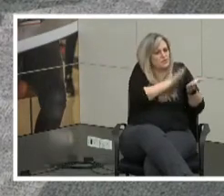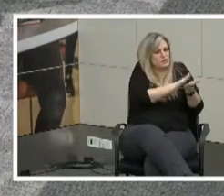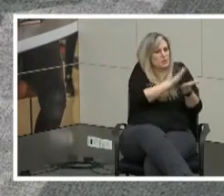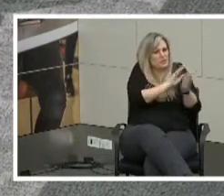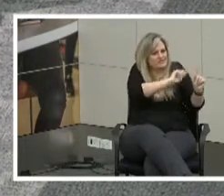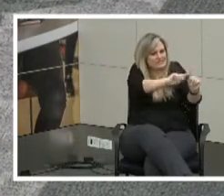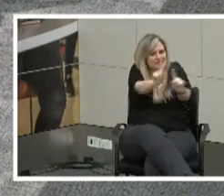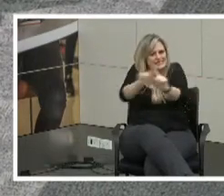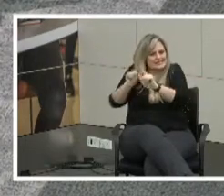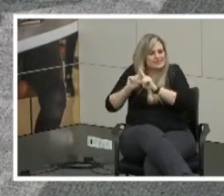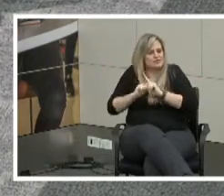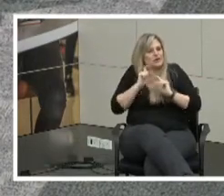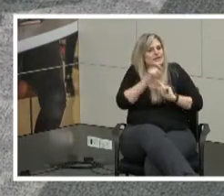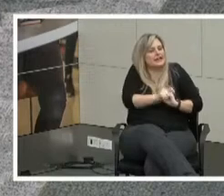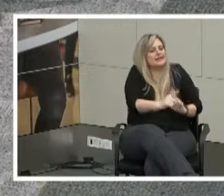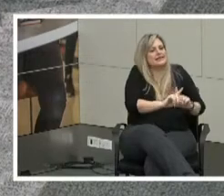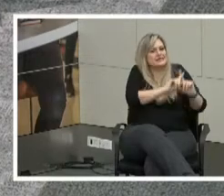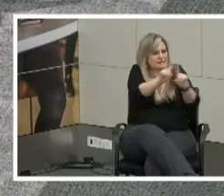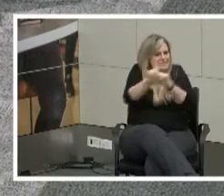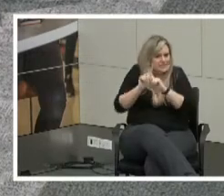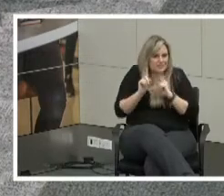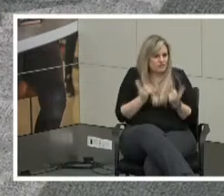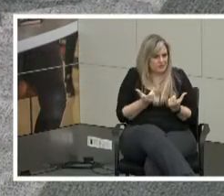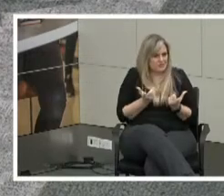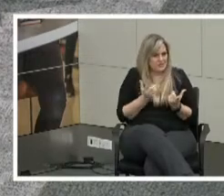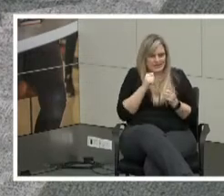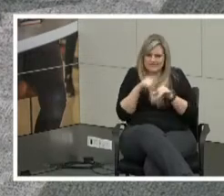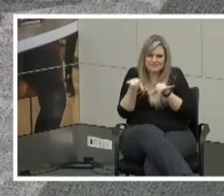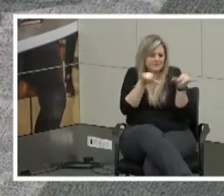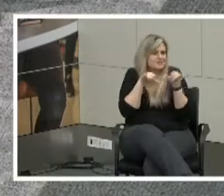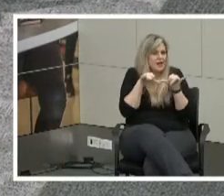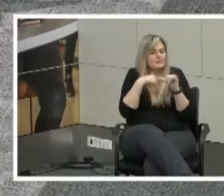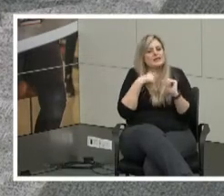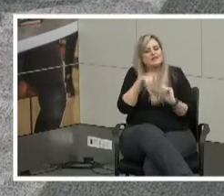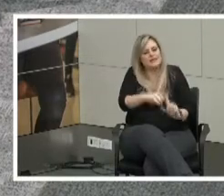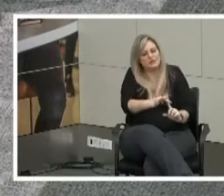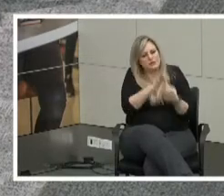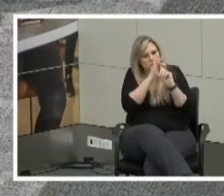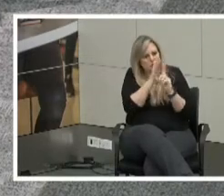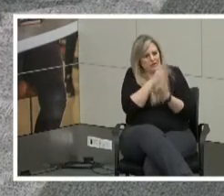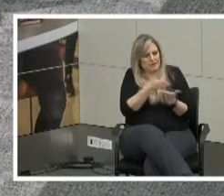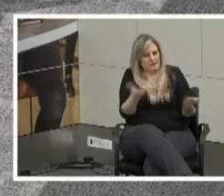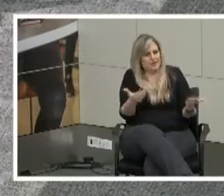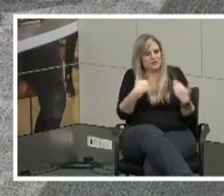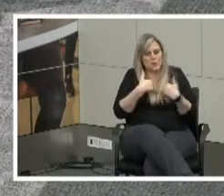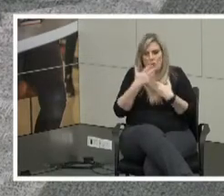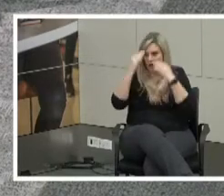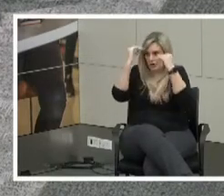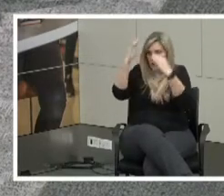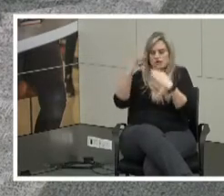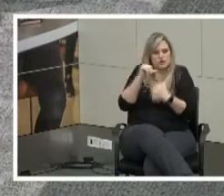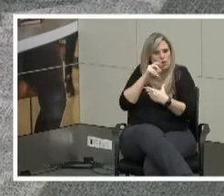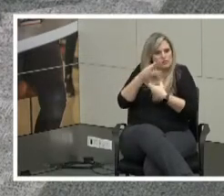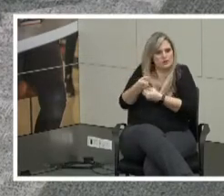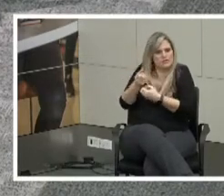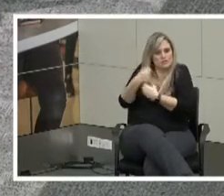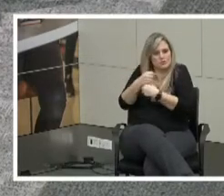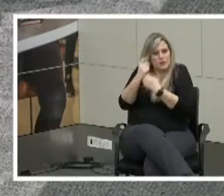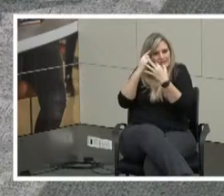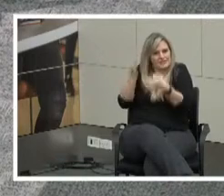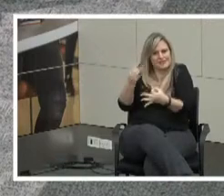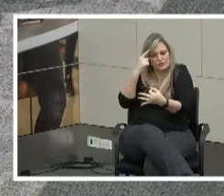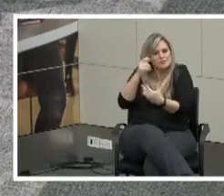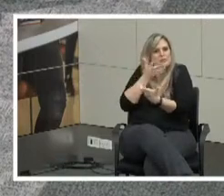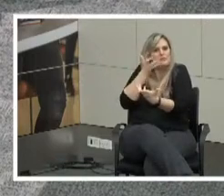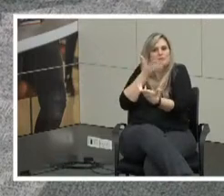different it needs something unique our education our Educators aren't being trusted to make the decisions for what's